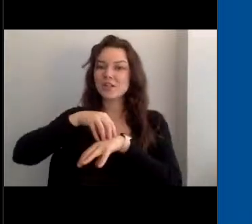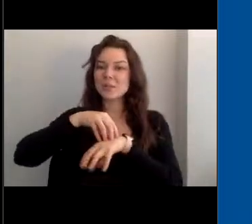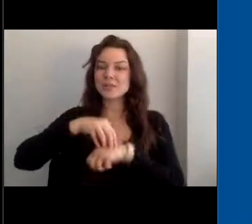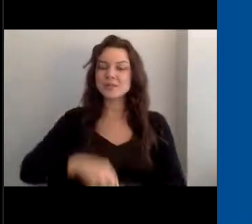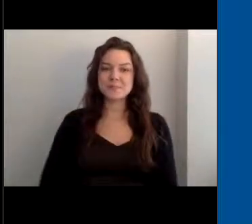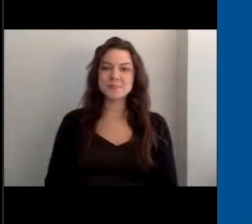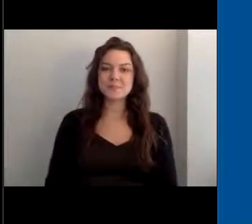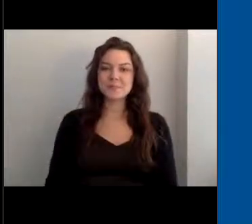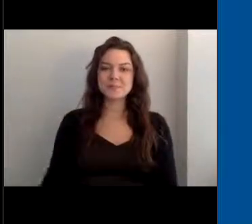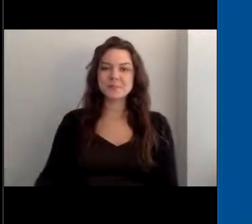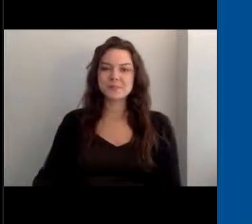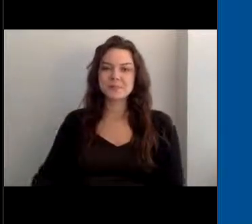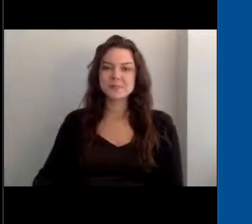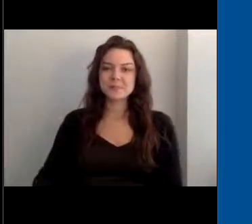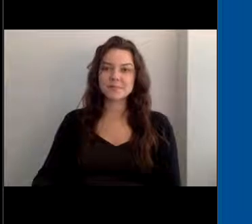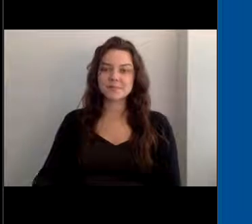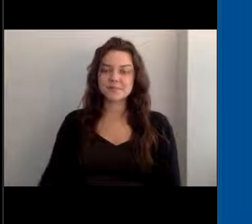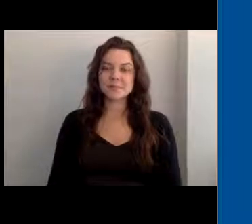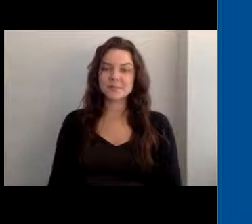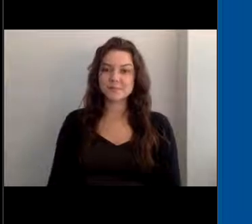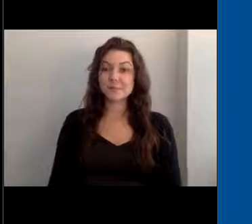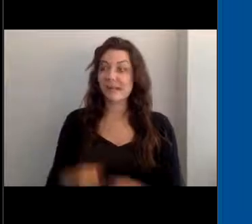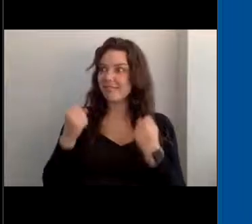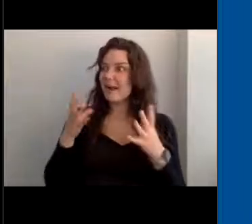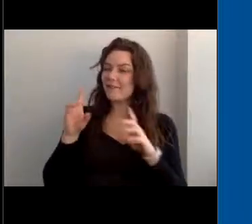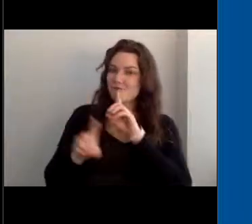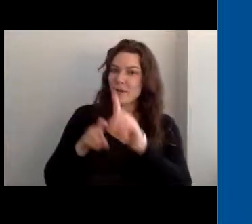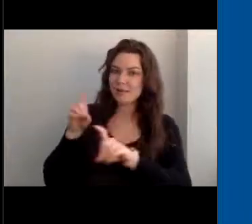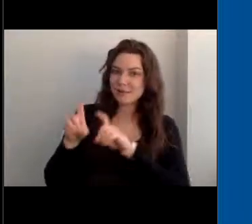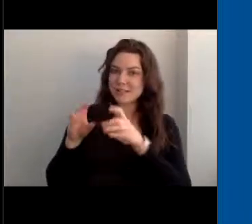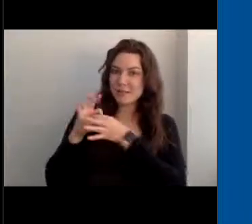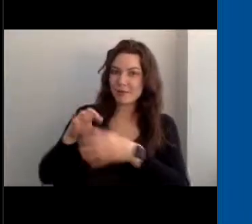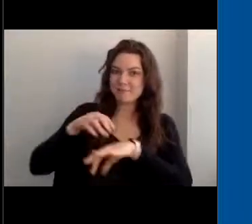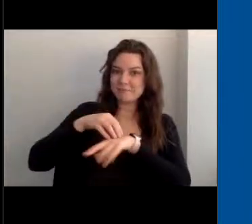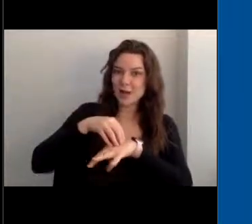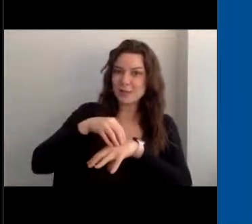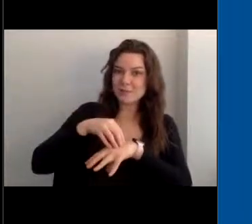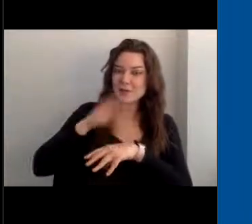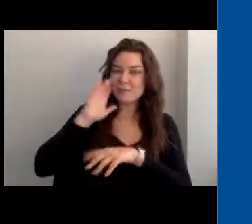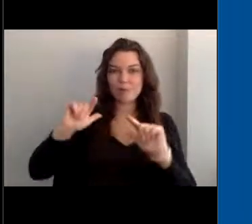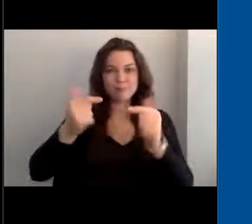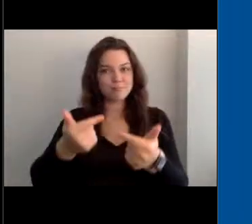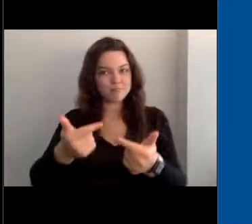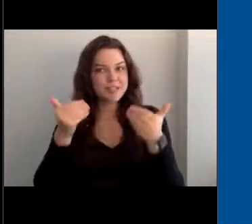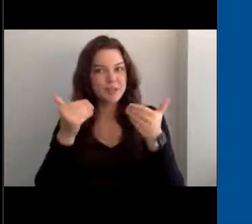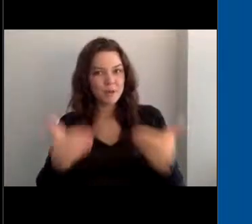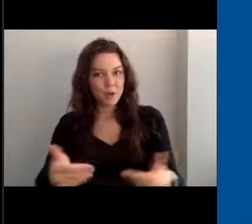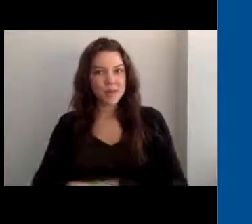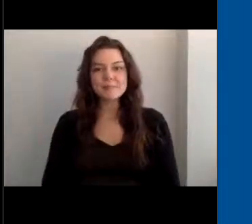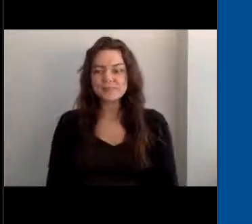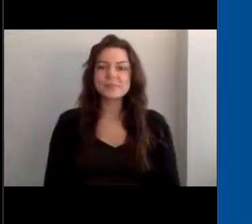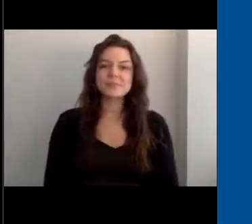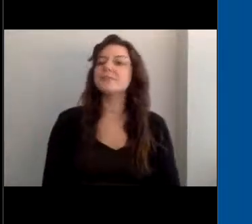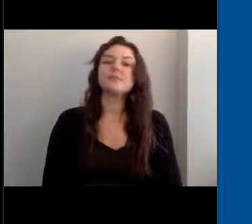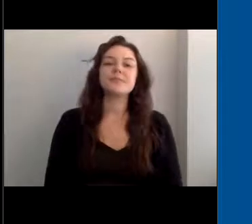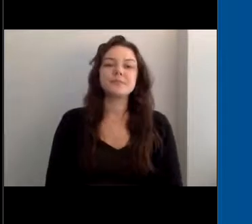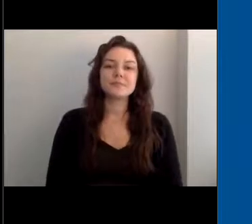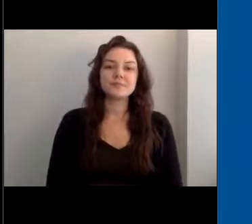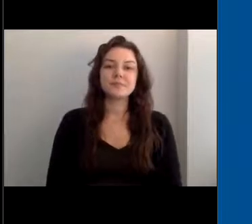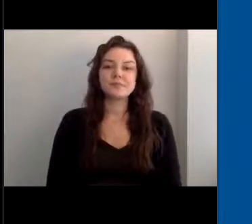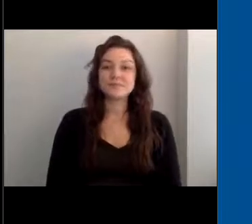about octopus or octopi that came in, but I'm going to turn it back to you to keep going. Okay. So back to you.